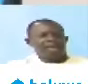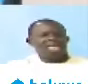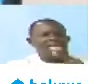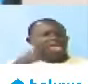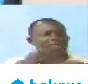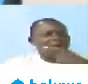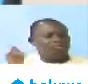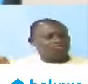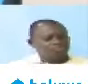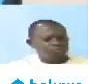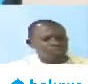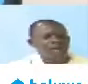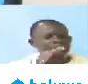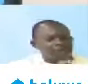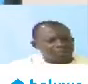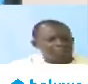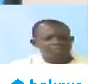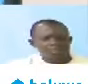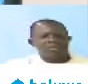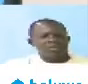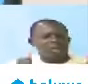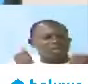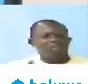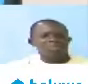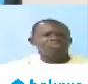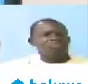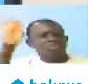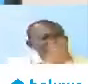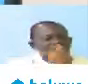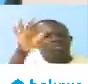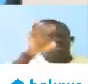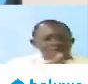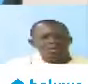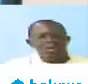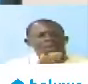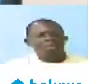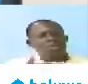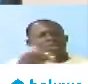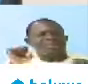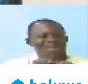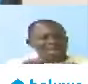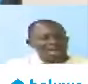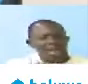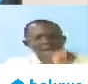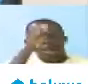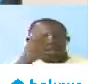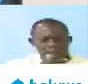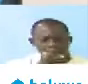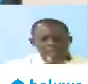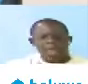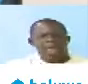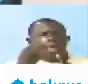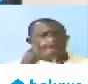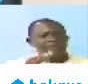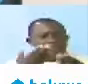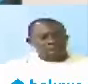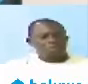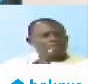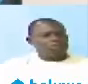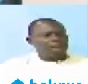after the Dara, I started going round between the Gambia and Senegal. What we usually do is when it's time to dig